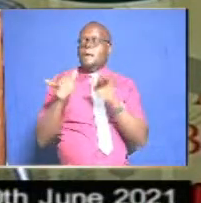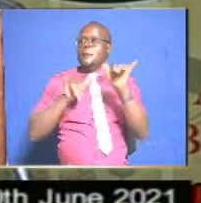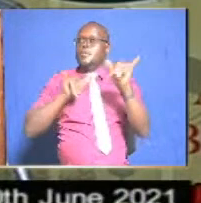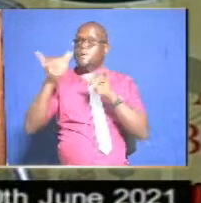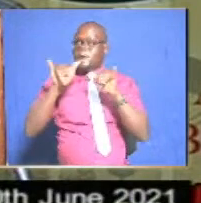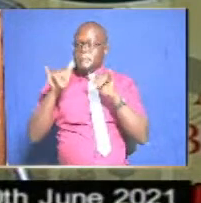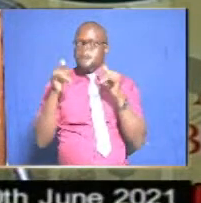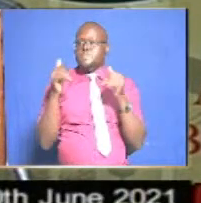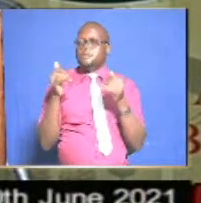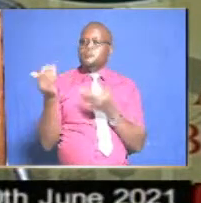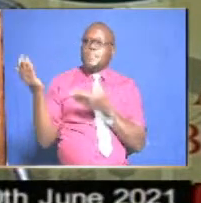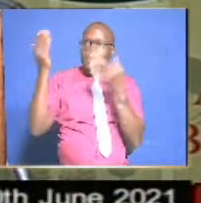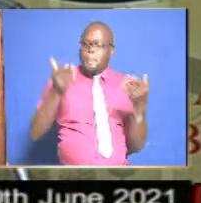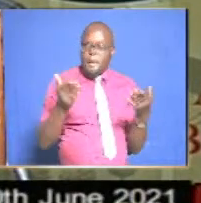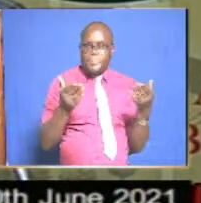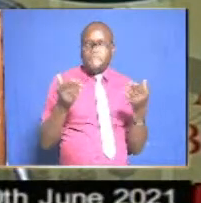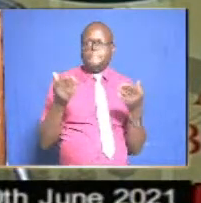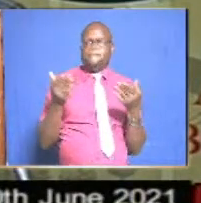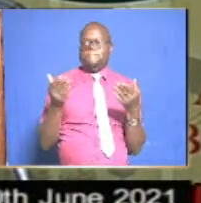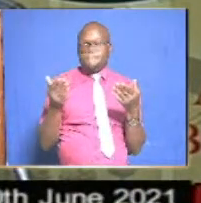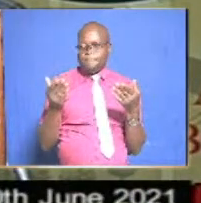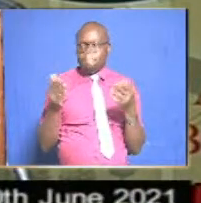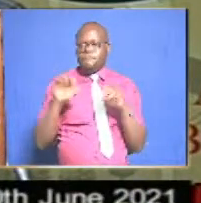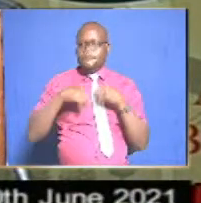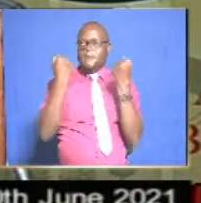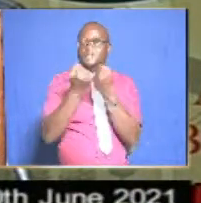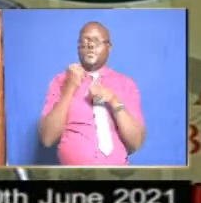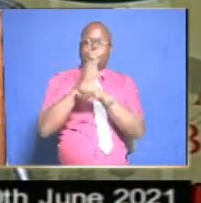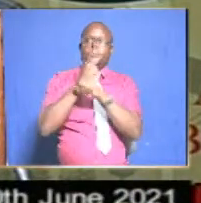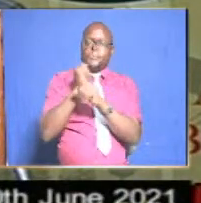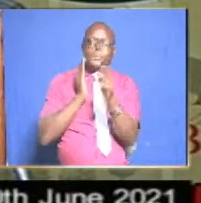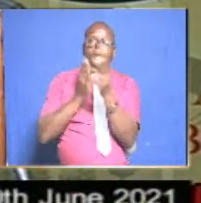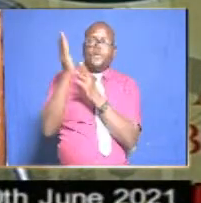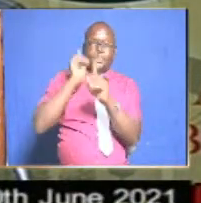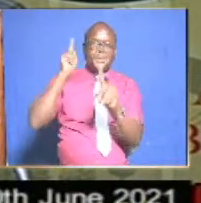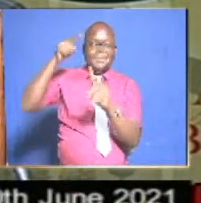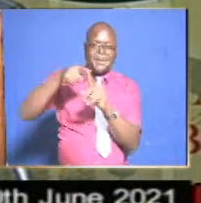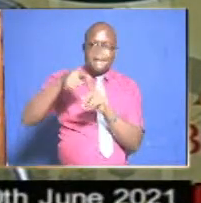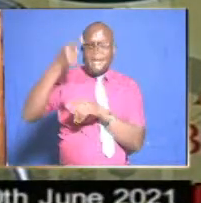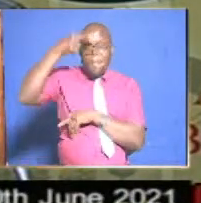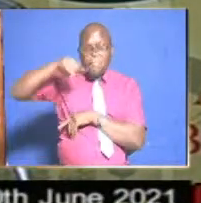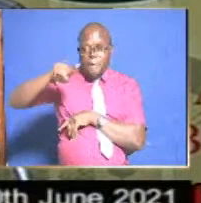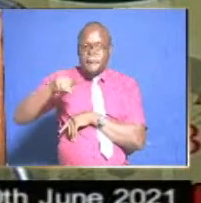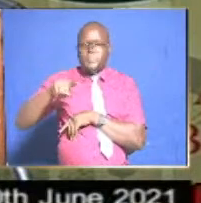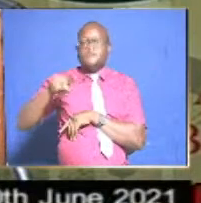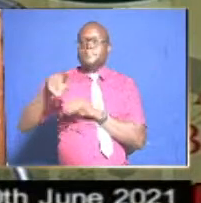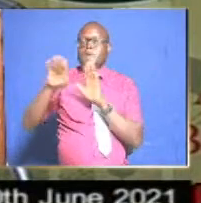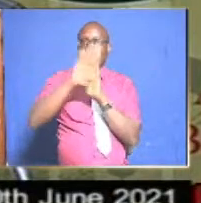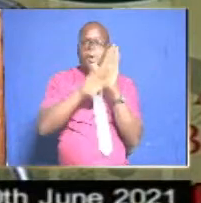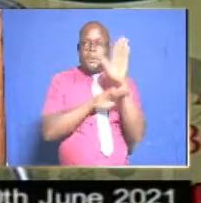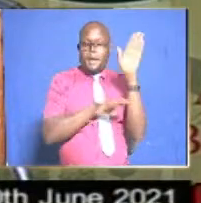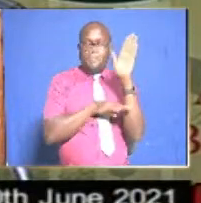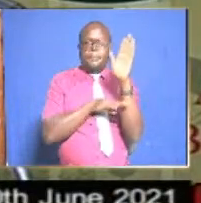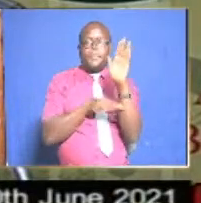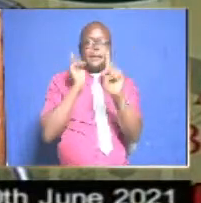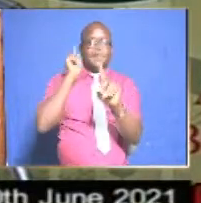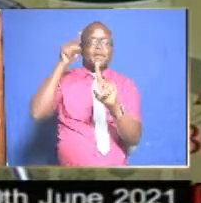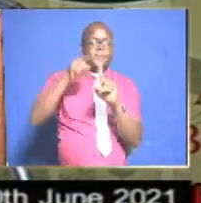value chains and strengthen social protection through targeted policy interventions and programs. Mr.